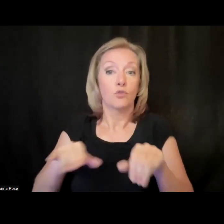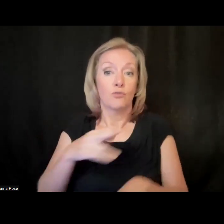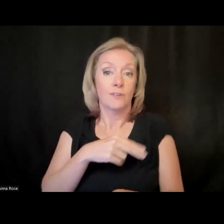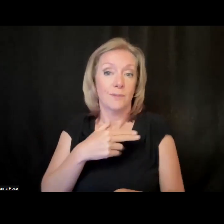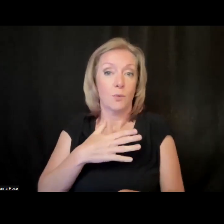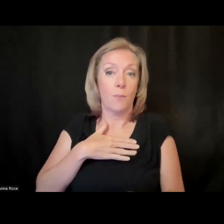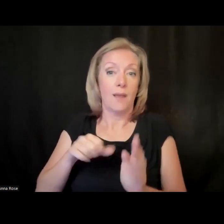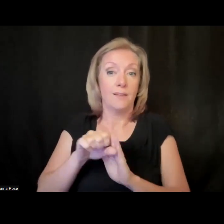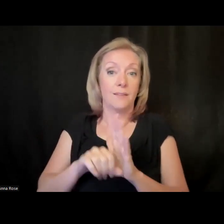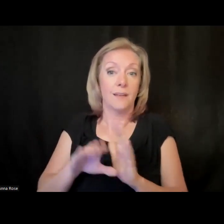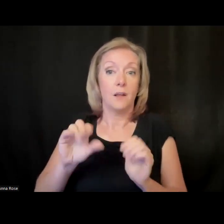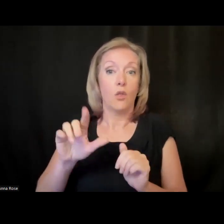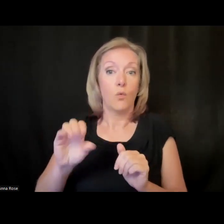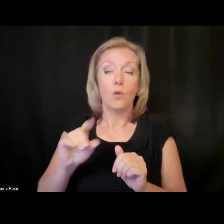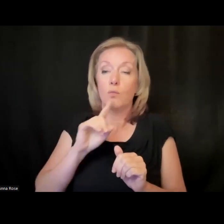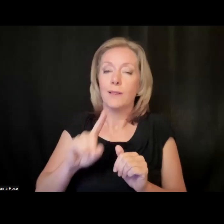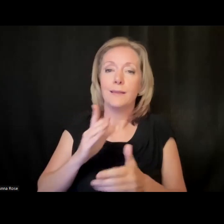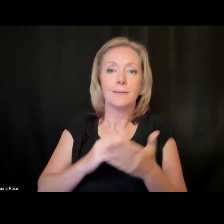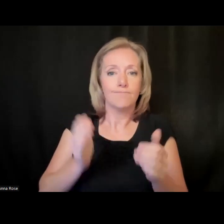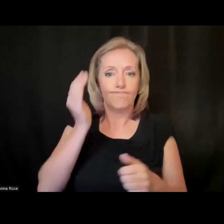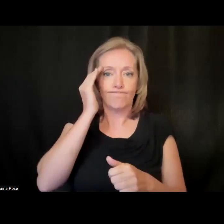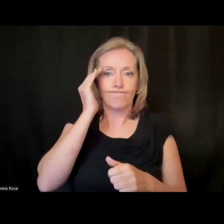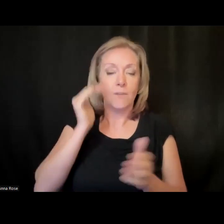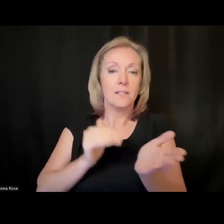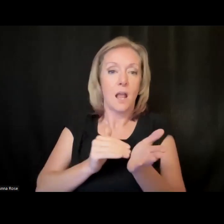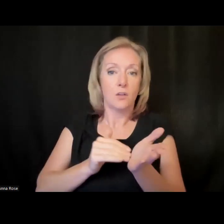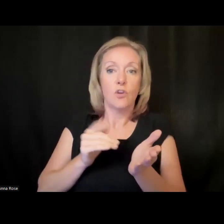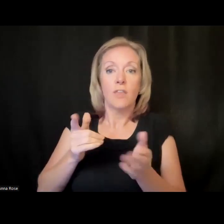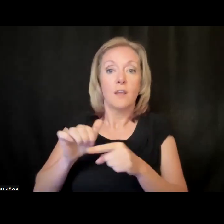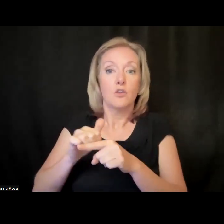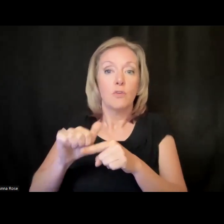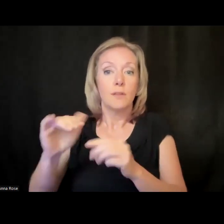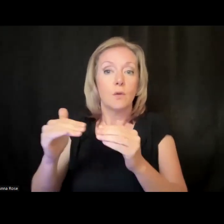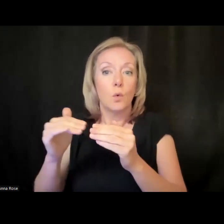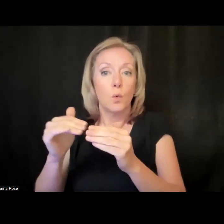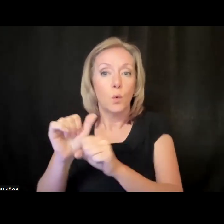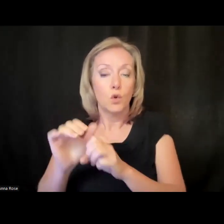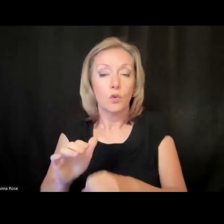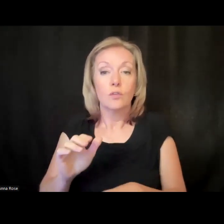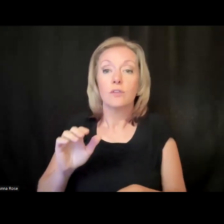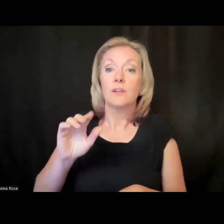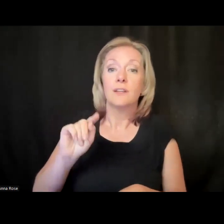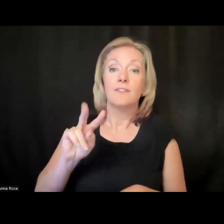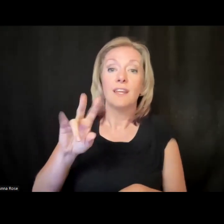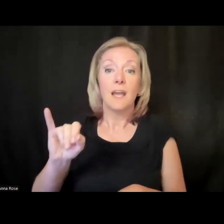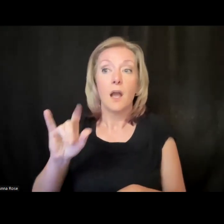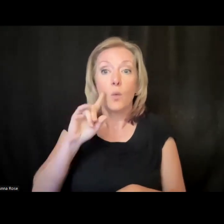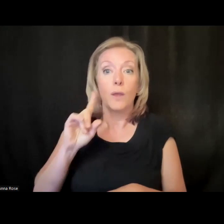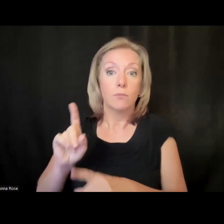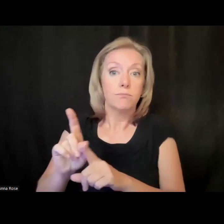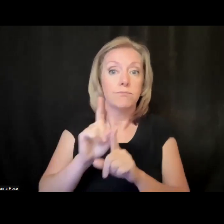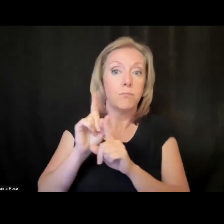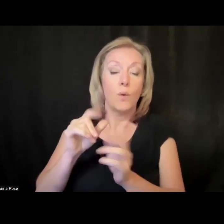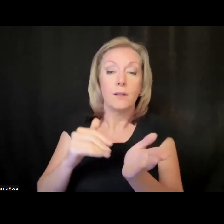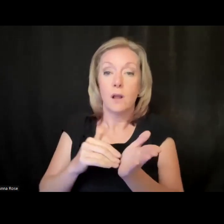are really, really cognizant of it, and they've trained their colleagues. We've had TVIs do grand rounds. We just